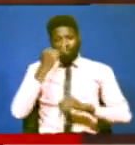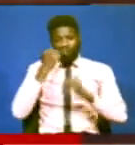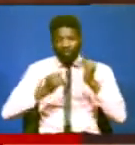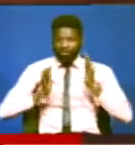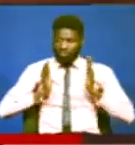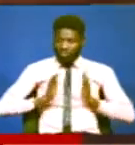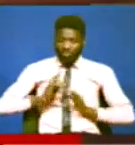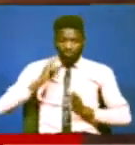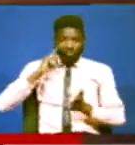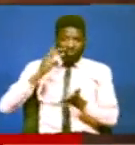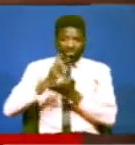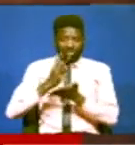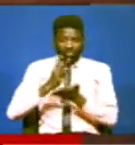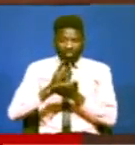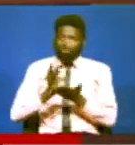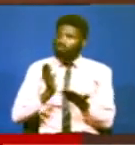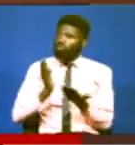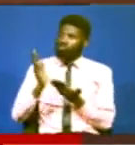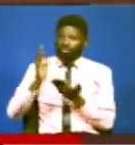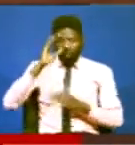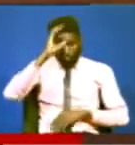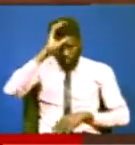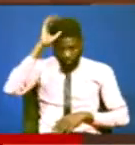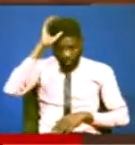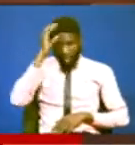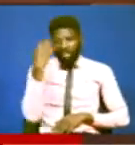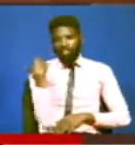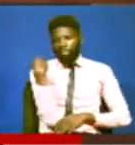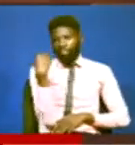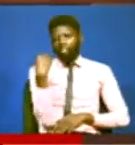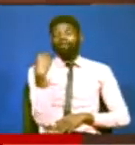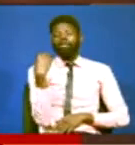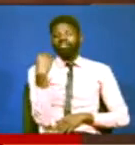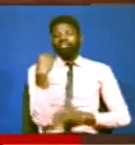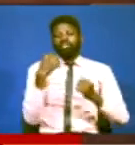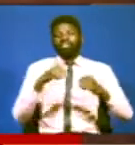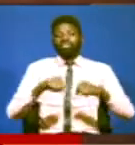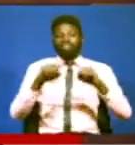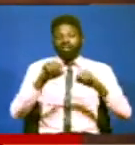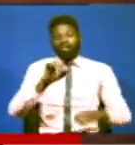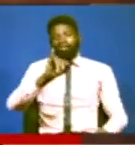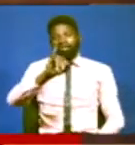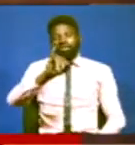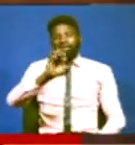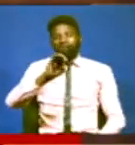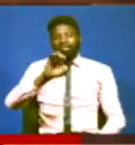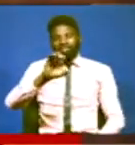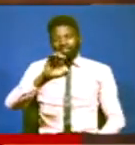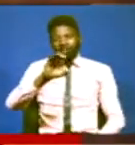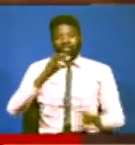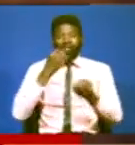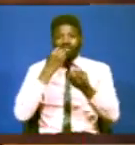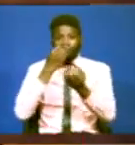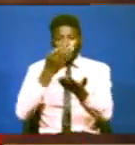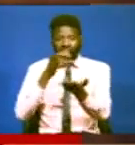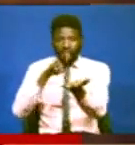Chebukati, the immediate former chair of EX-IEBC. And for the record, there are three lawyers who